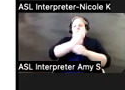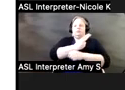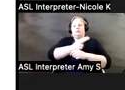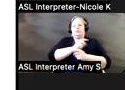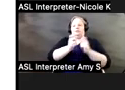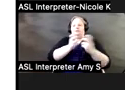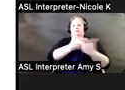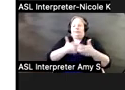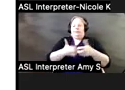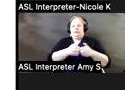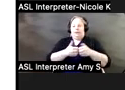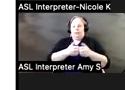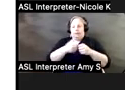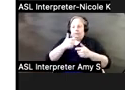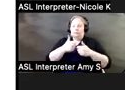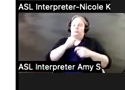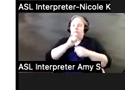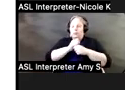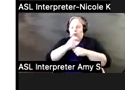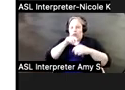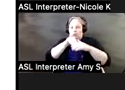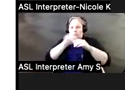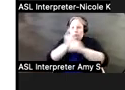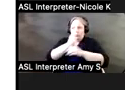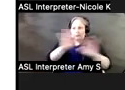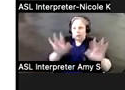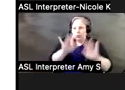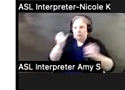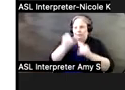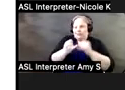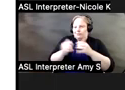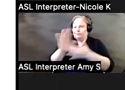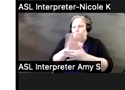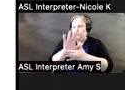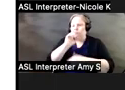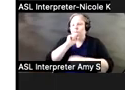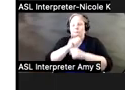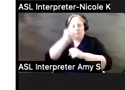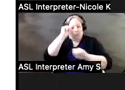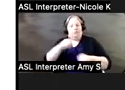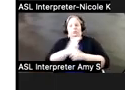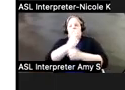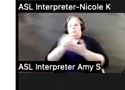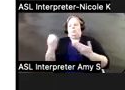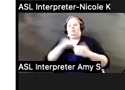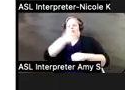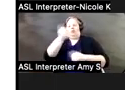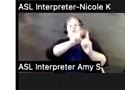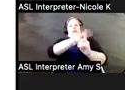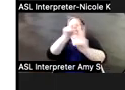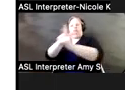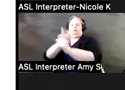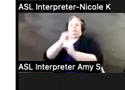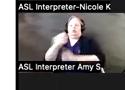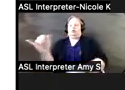to access the computer at the end of the video. So I want people to understand that you can actually use your adaptive gaming equipment for other areas of daily independence.